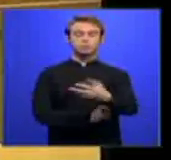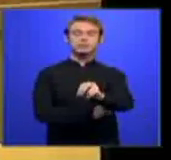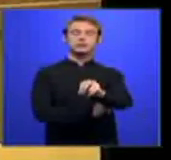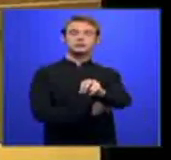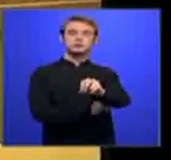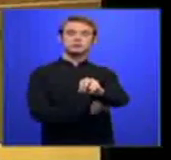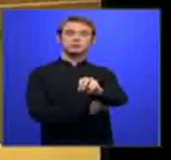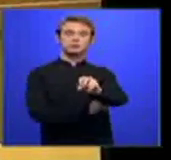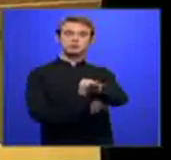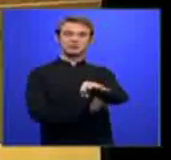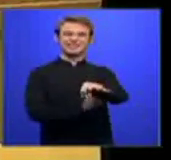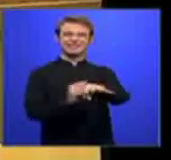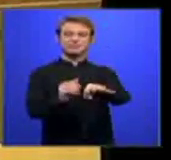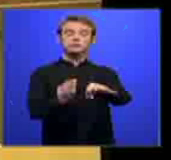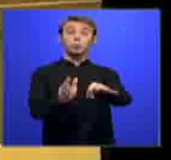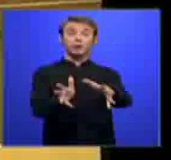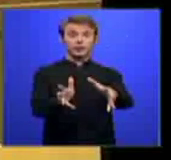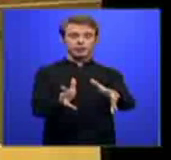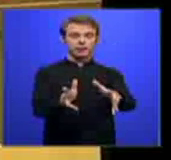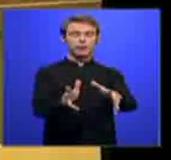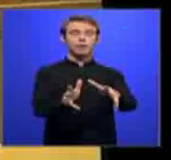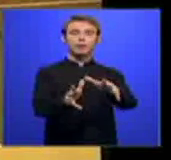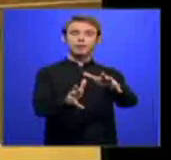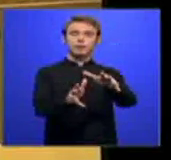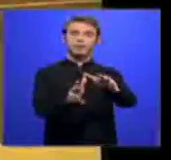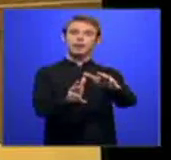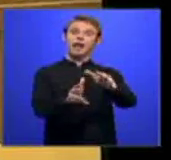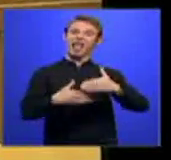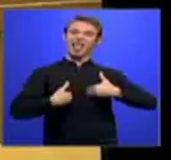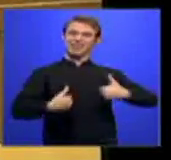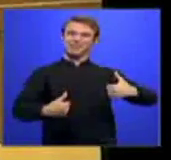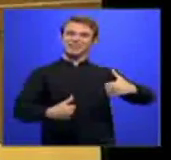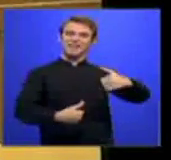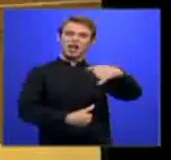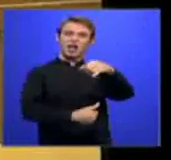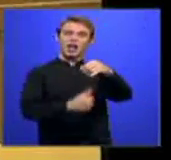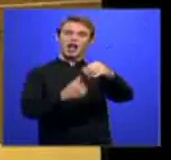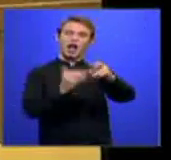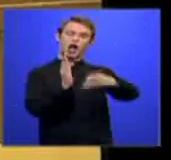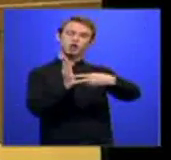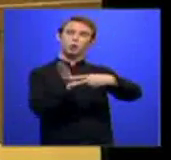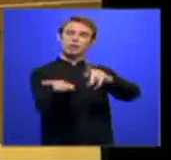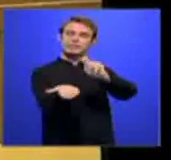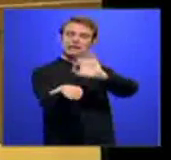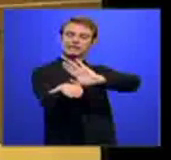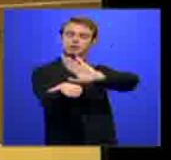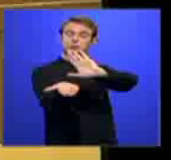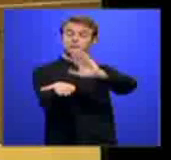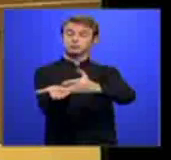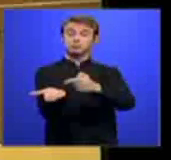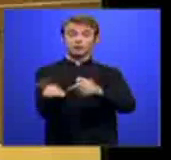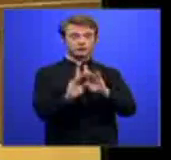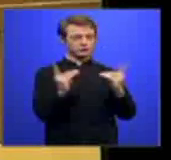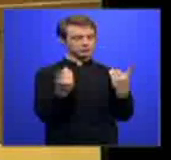The Department of Health will accelerate and intensify